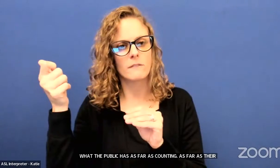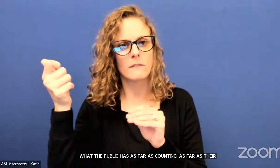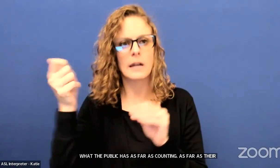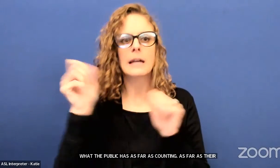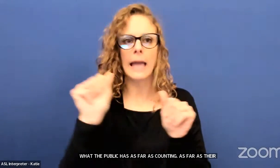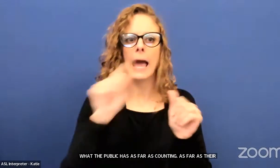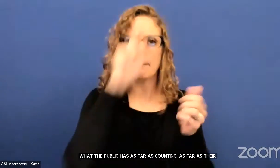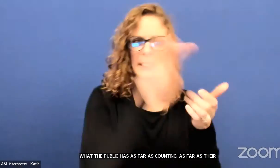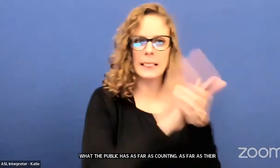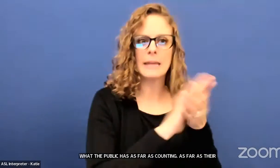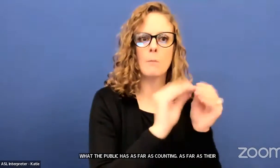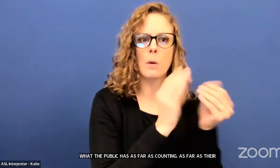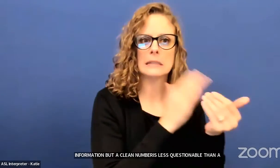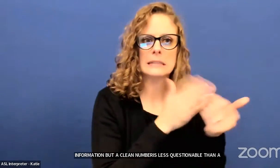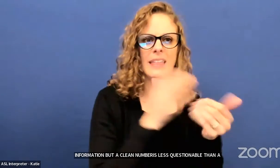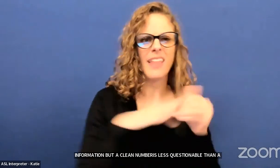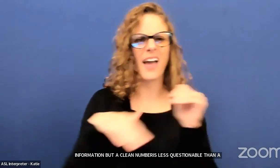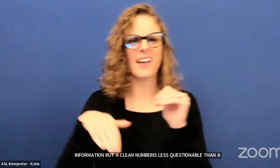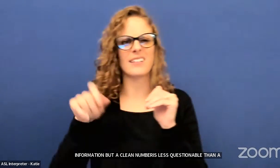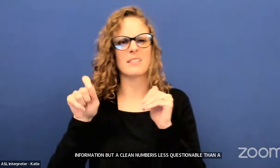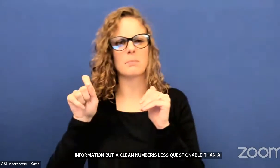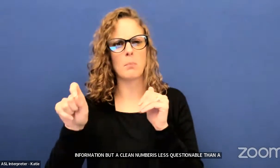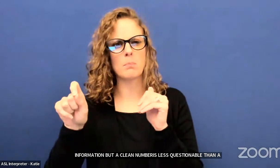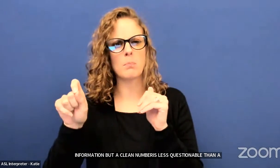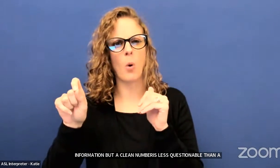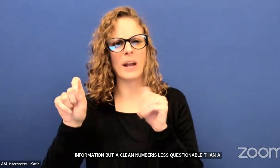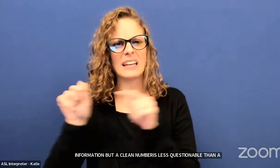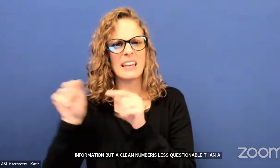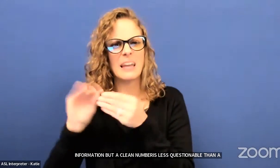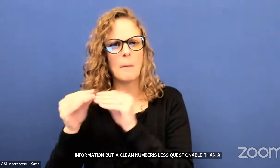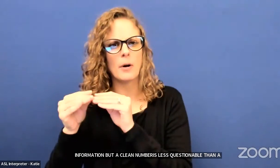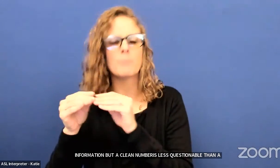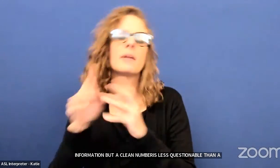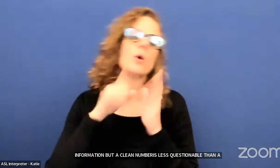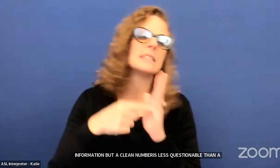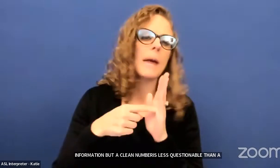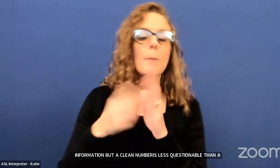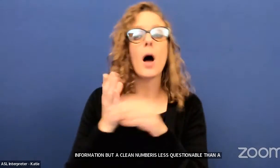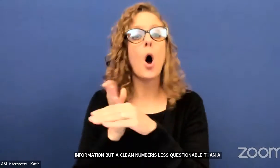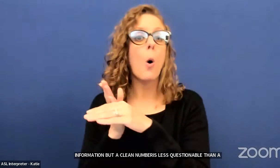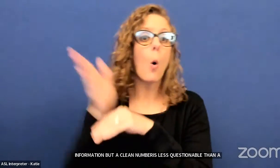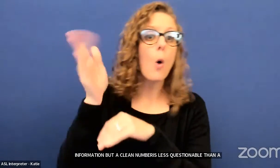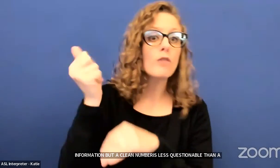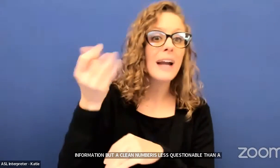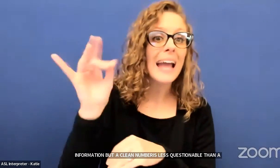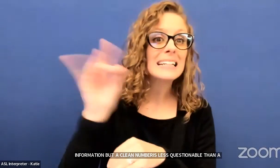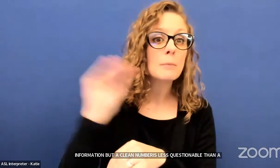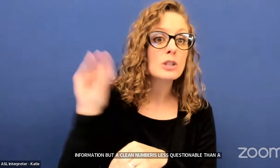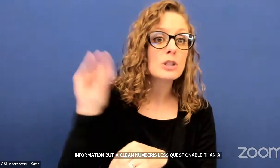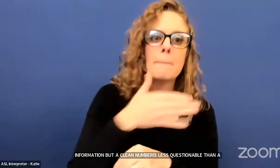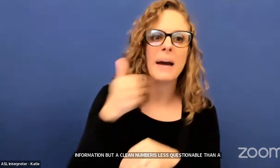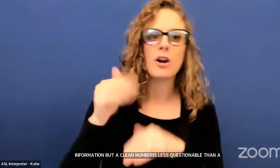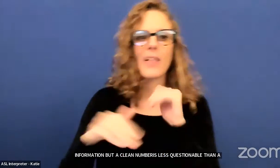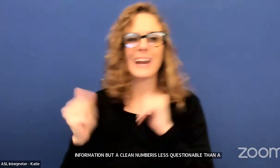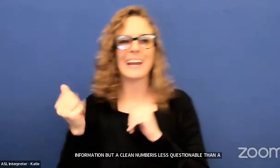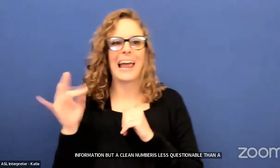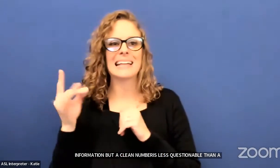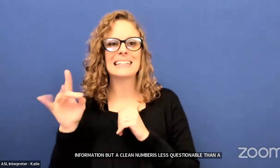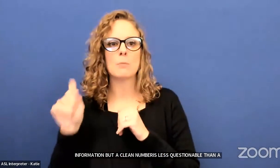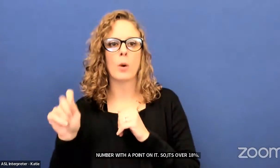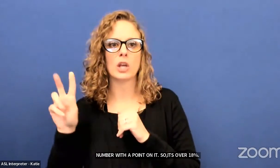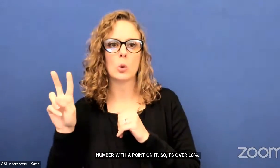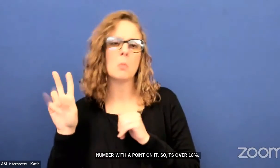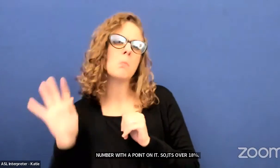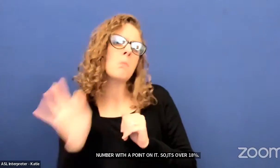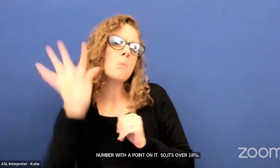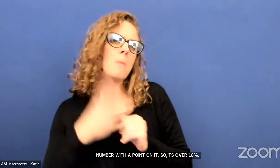point on it, with a percentage. So it's over 18%. Yeah, that's just a